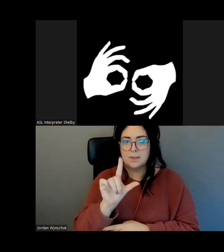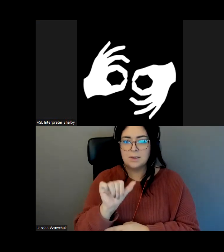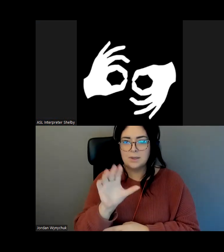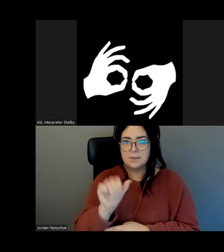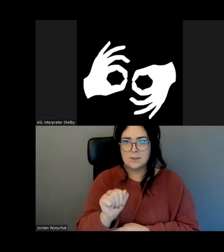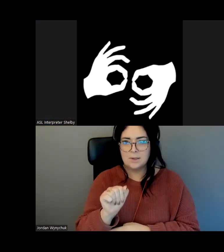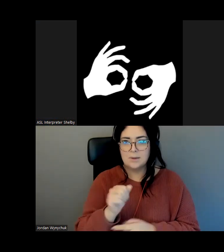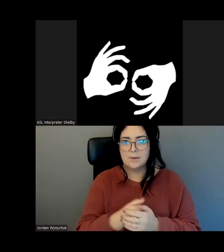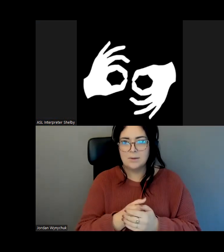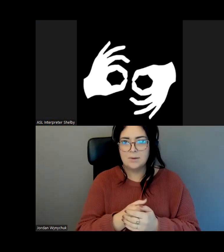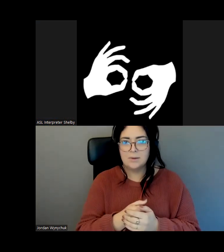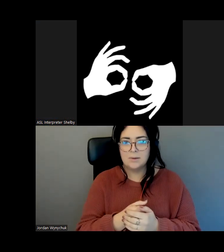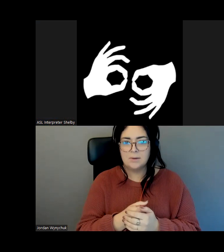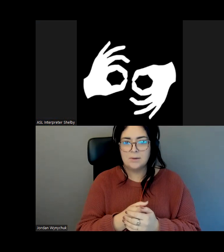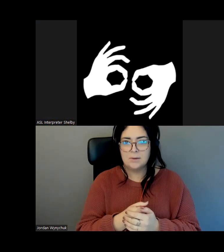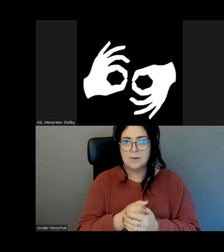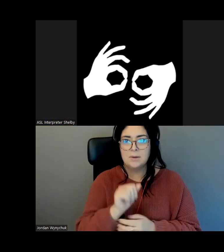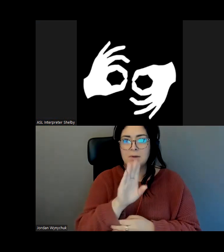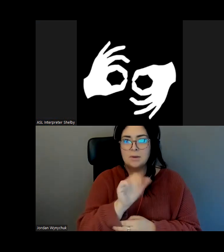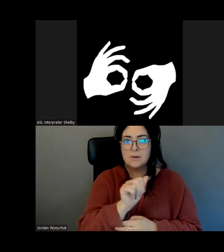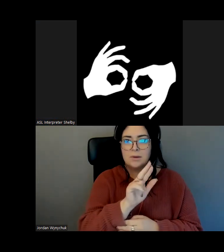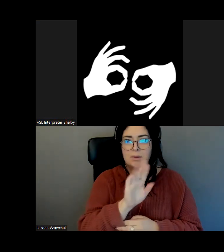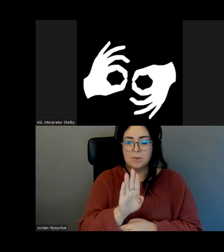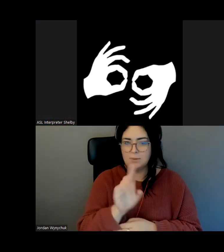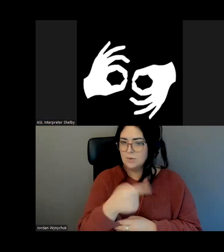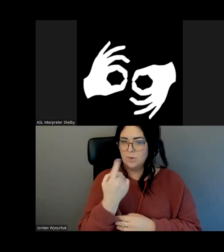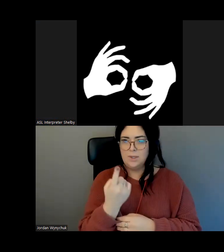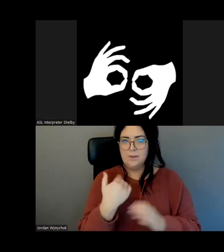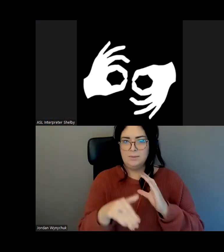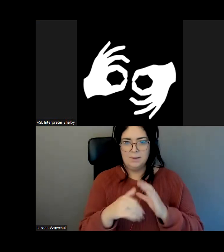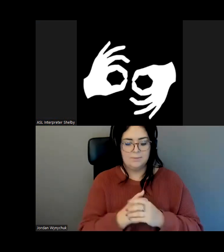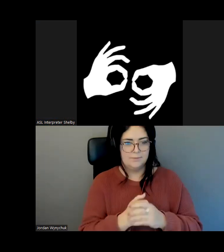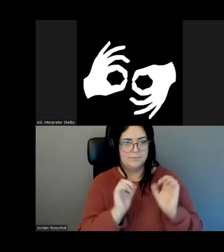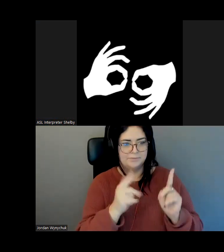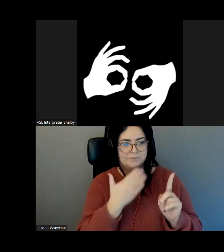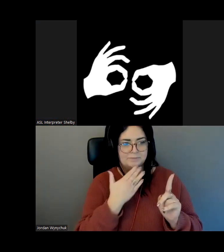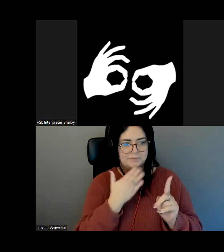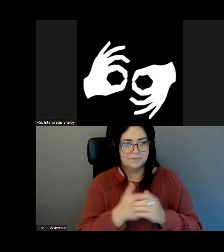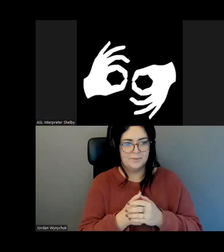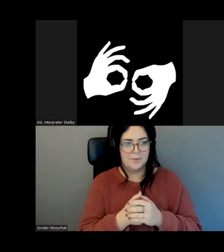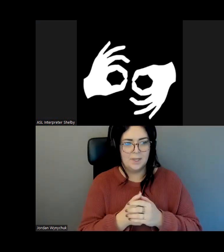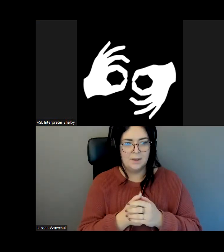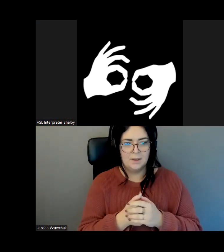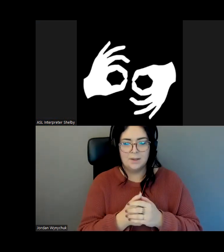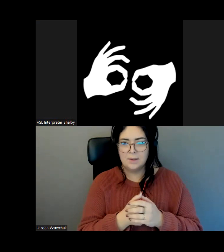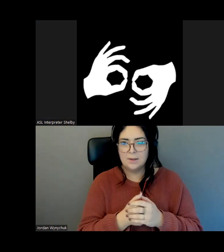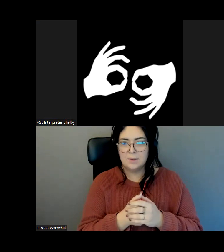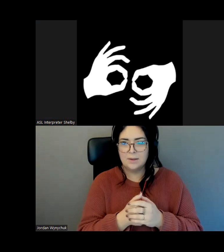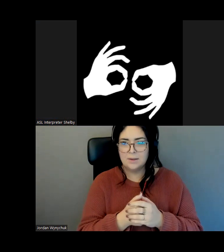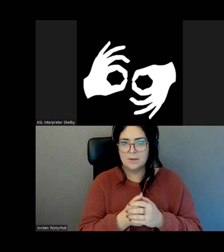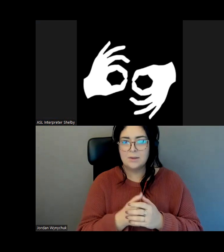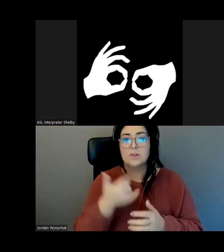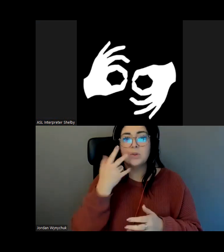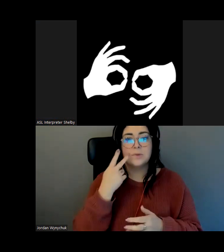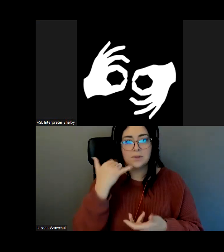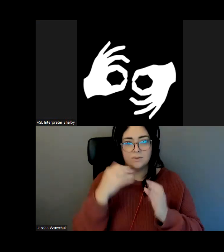Our number, yes. There's Yep, no no, go ahead. questions, only the one you mentioned. Okay, perfect. Thank you. Our number is listed on the screen there.